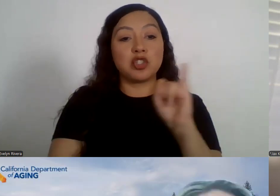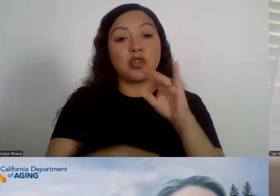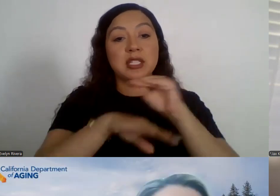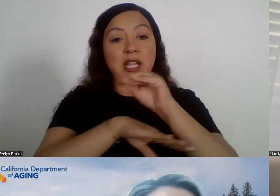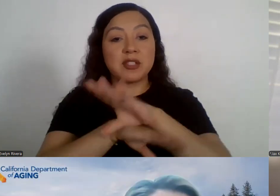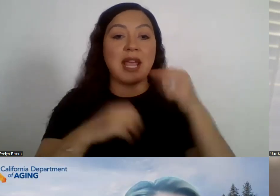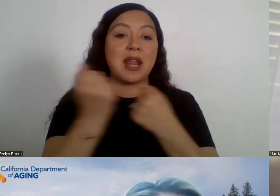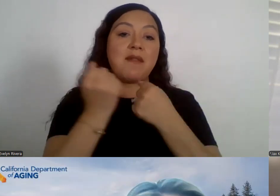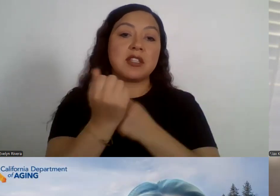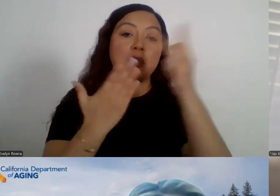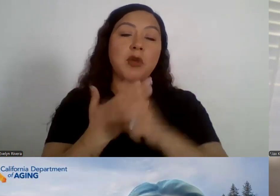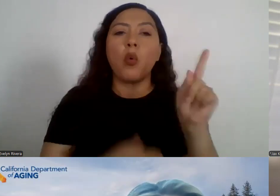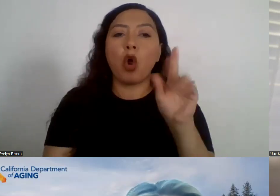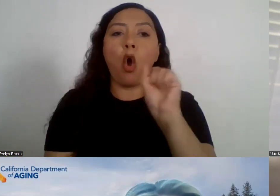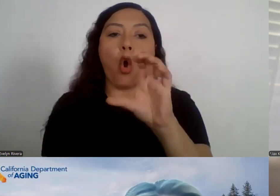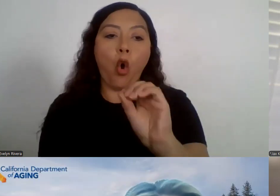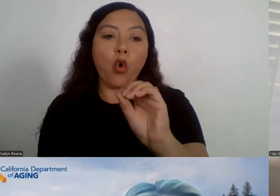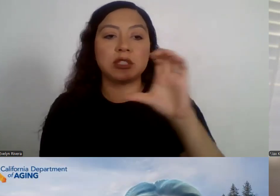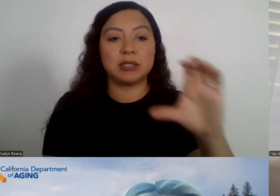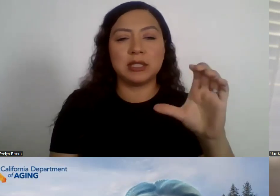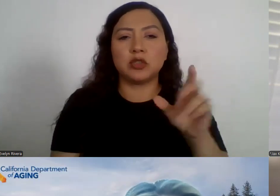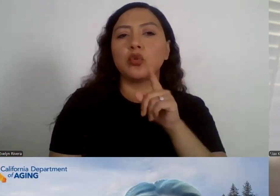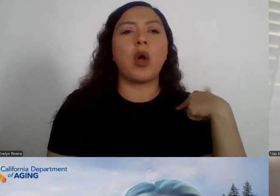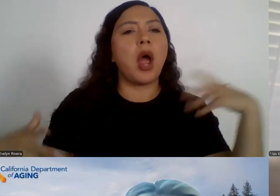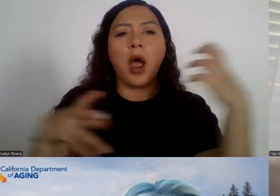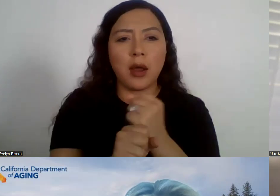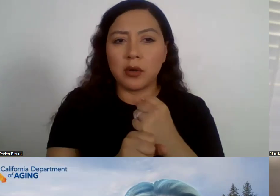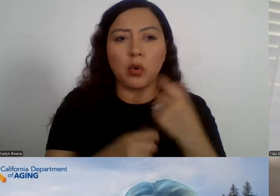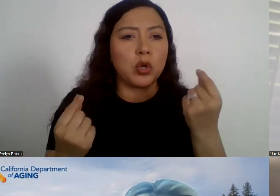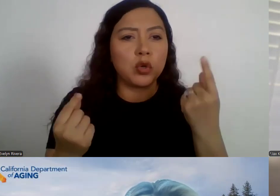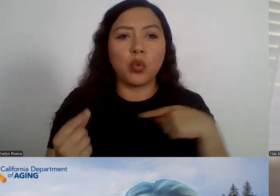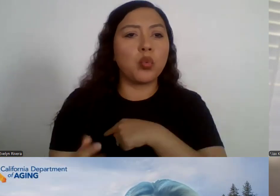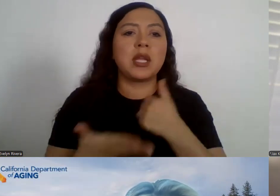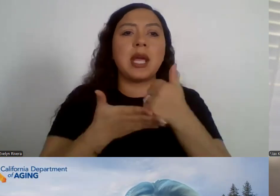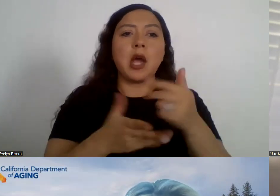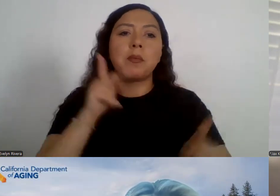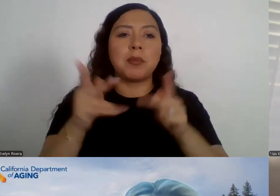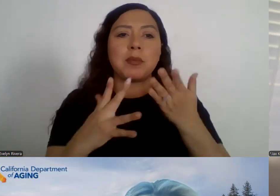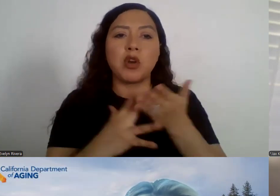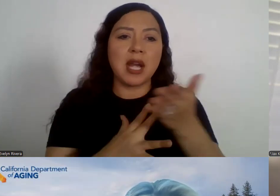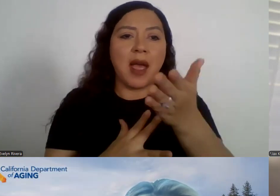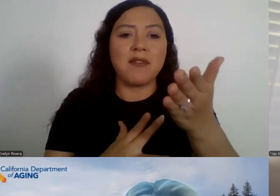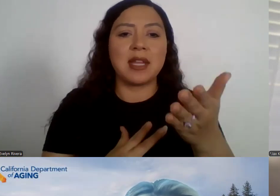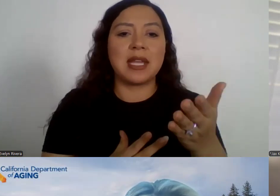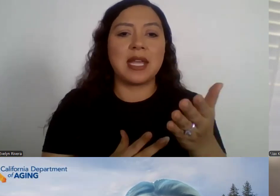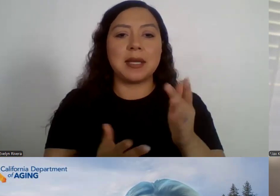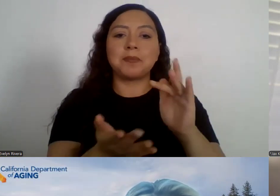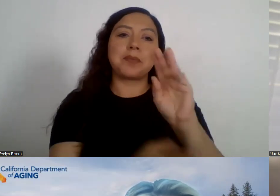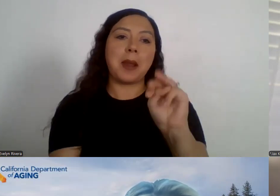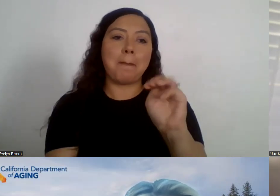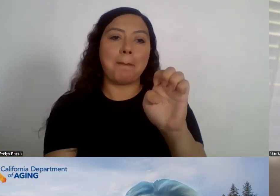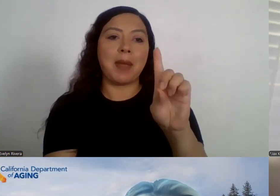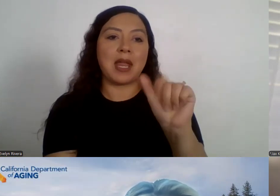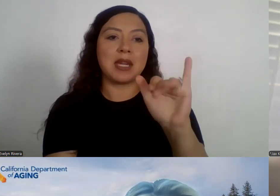County. So, in a nutshell, what we do is we help people navigate Medicare. And it's not just Medicare, it's all the other types of insurances